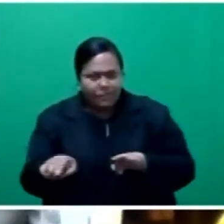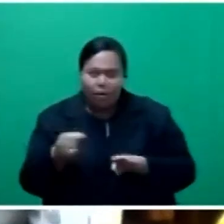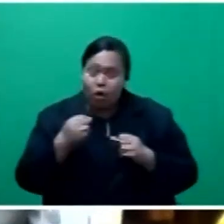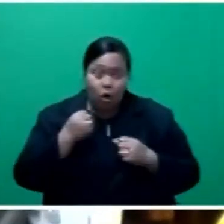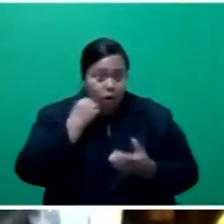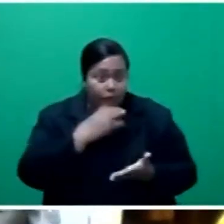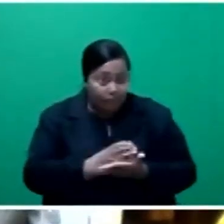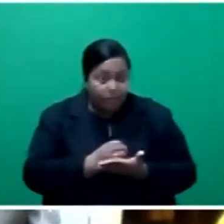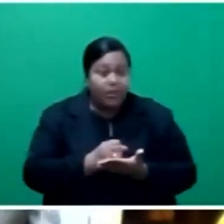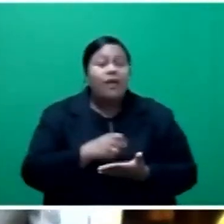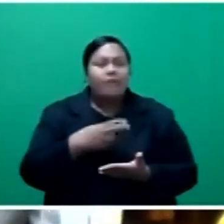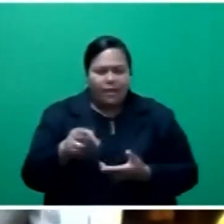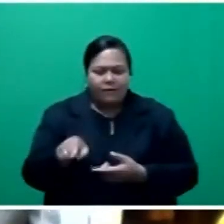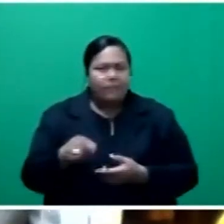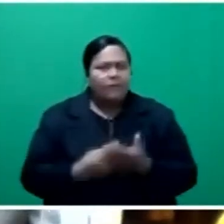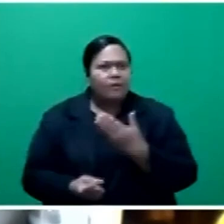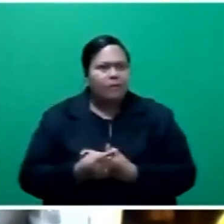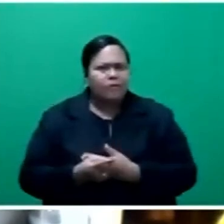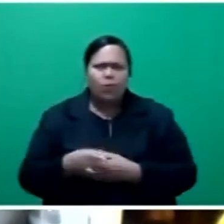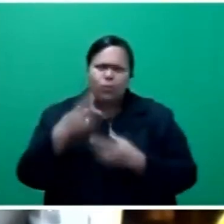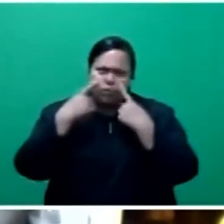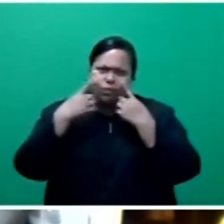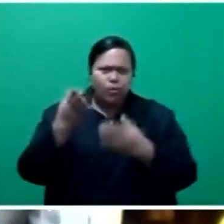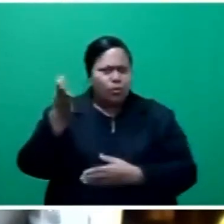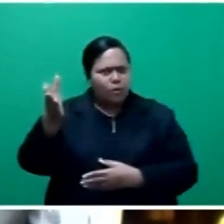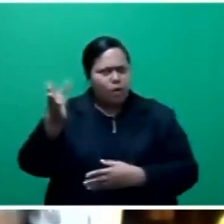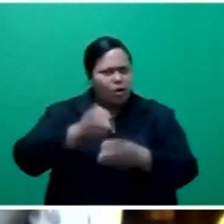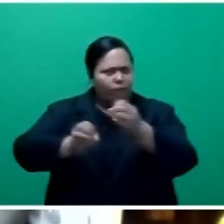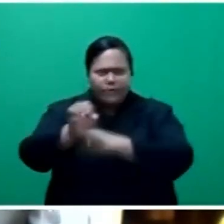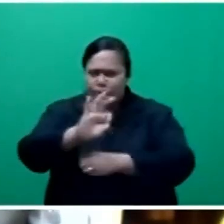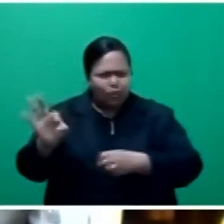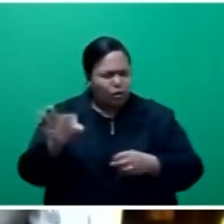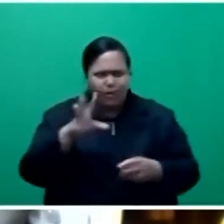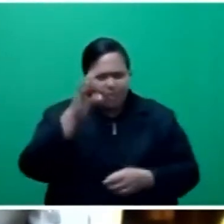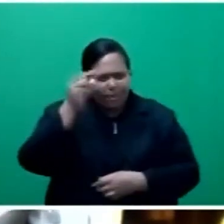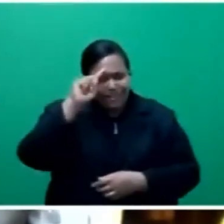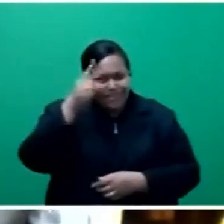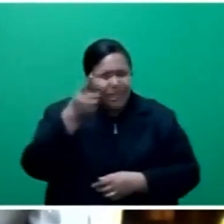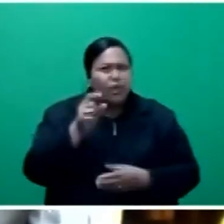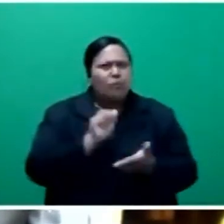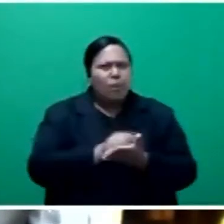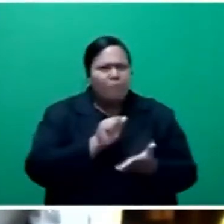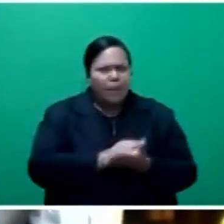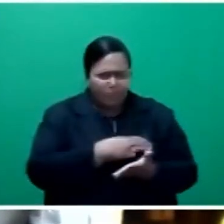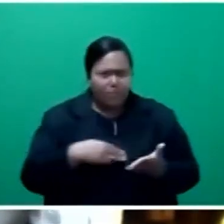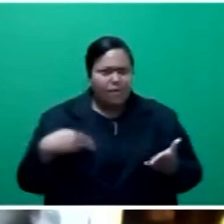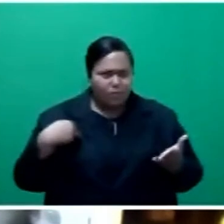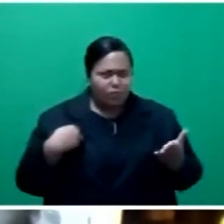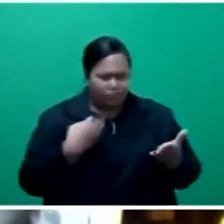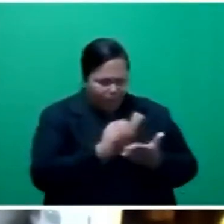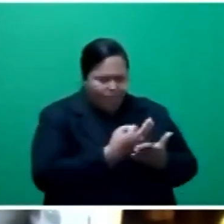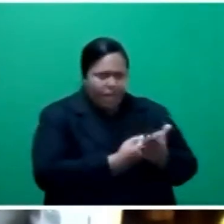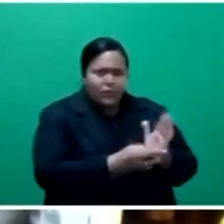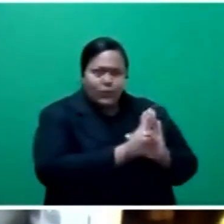statement show that the Office of Auditor General is not well versed with the Ministry's finance manual. They don't even look at the finance manual and say,